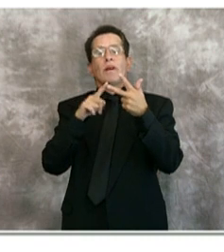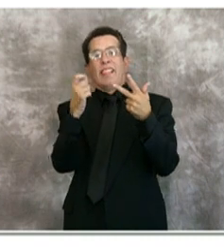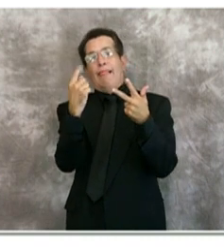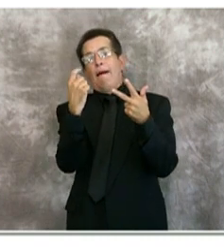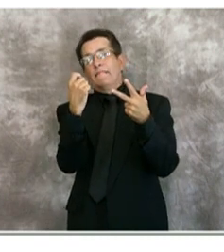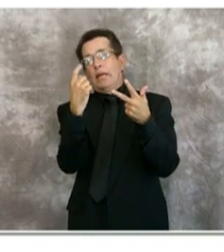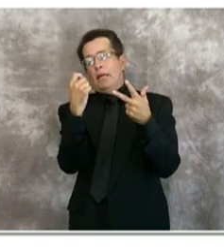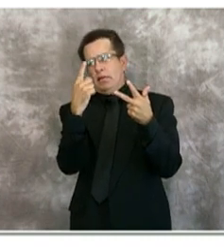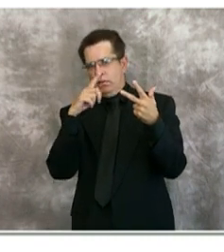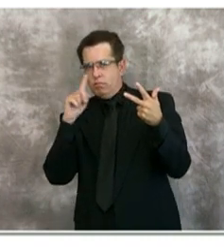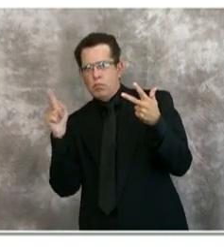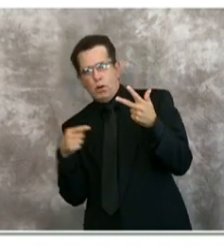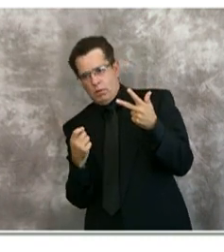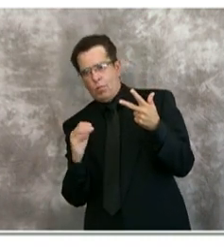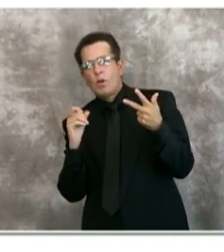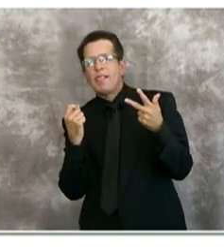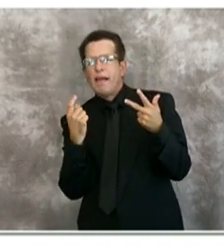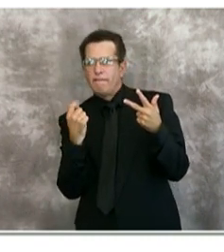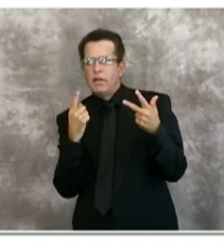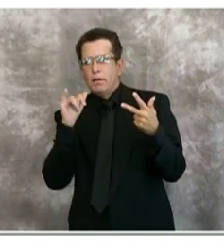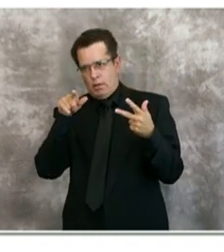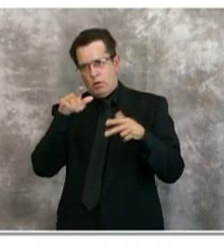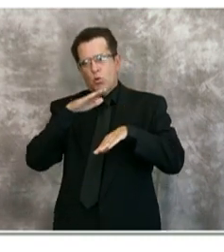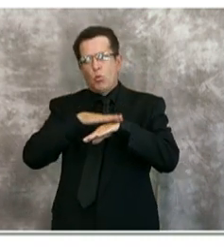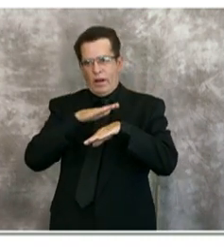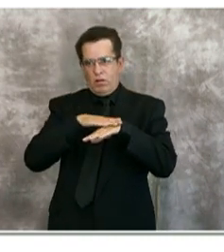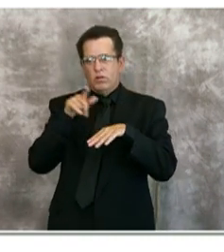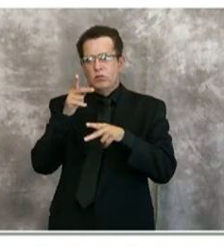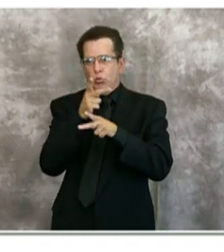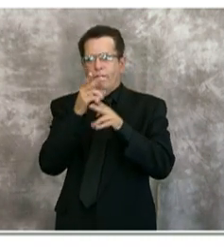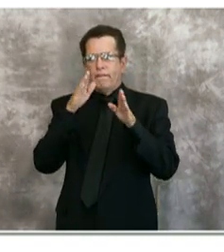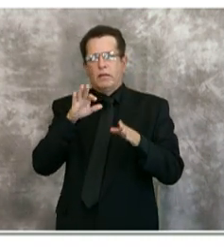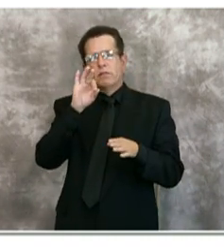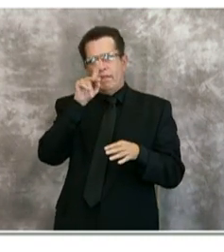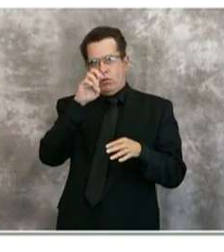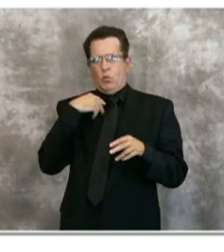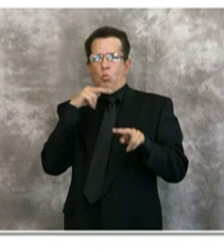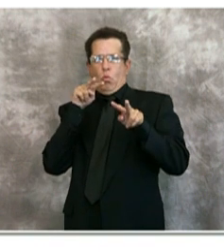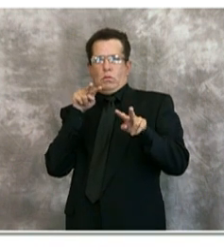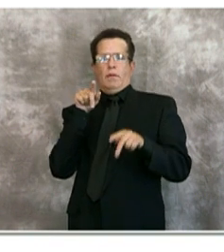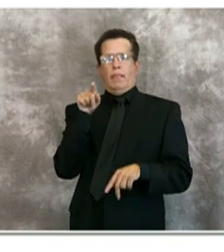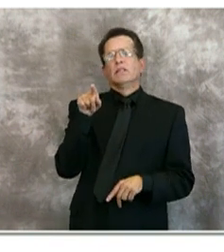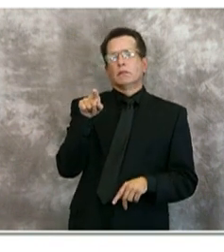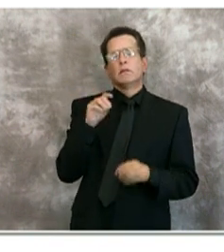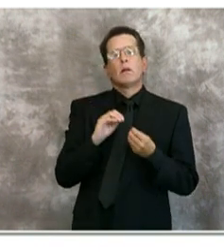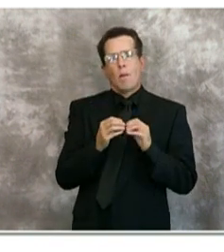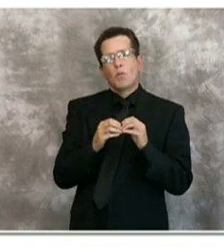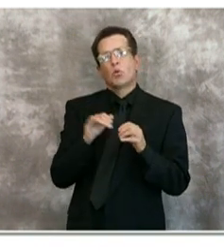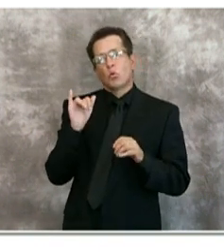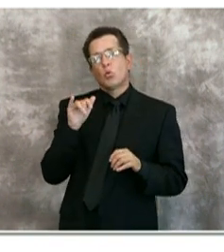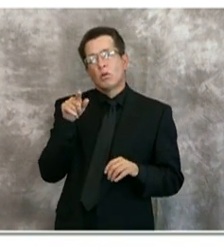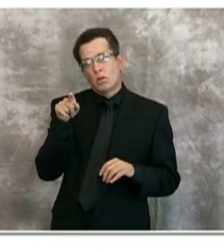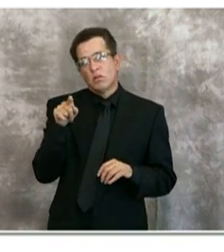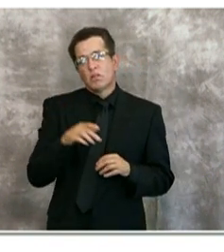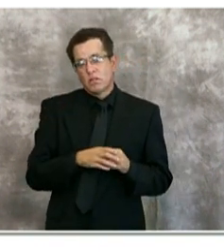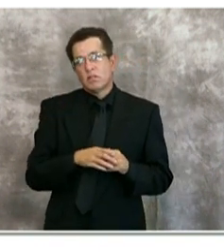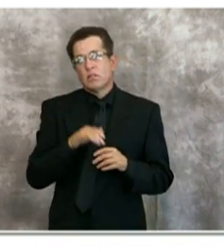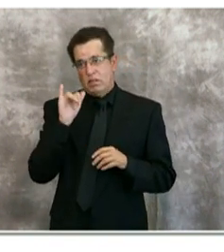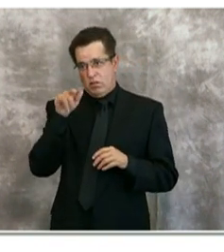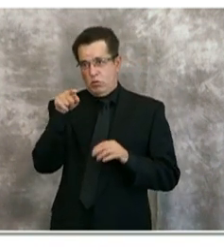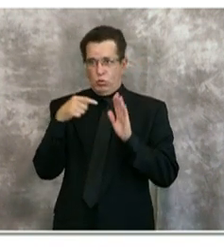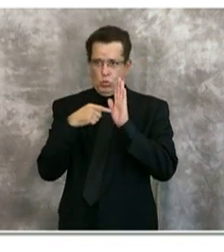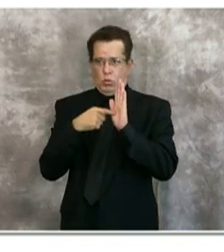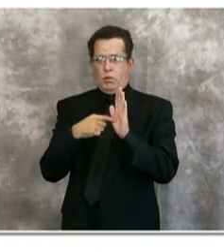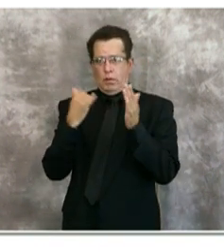11, and Supervisor Fletcher also talked about this in his update. But what this shows is that as